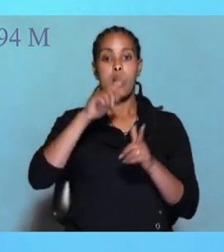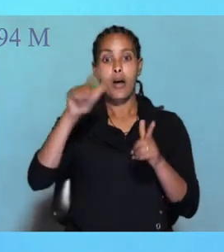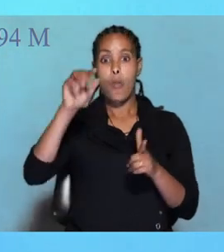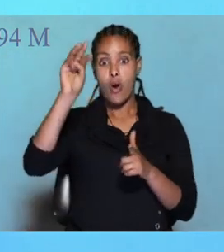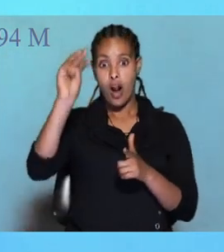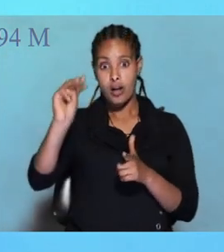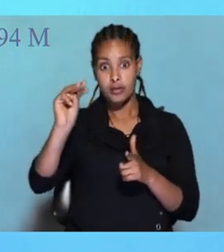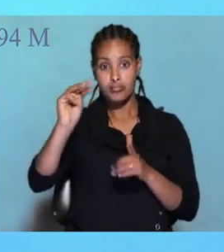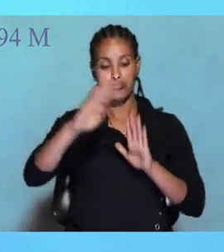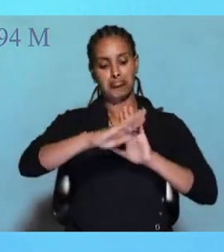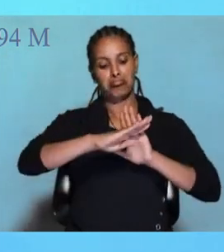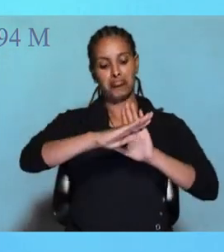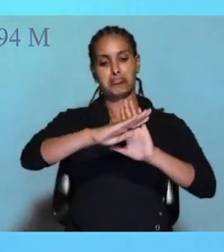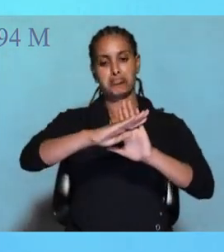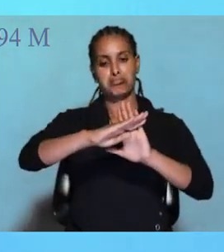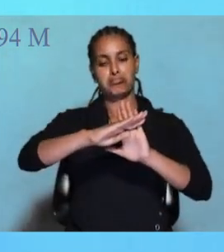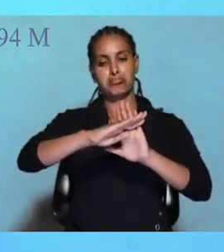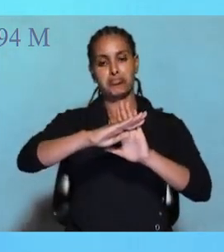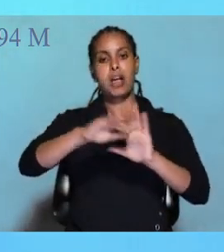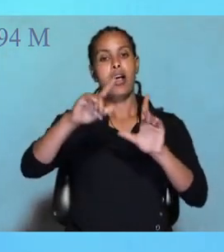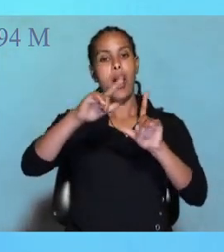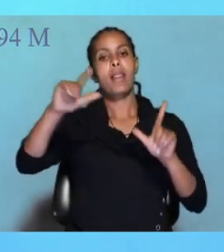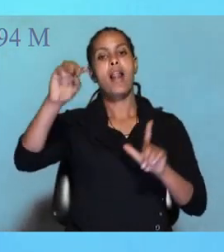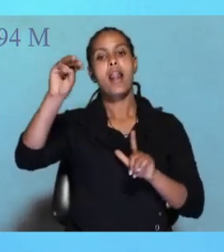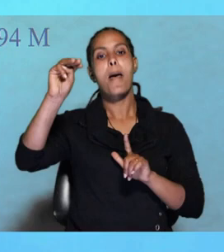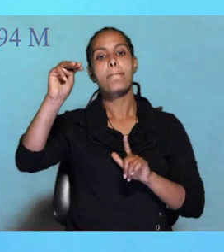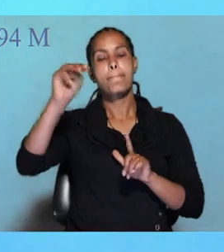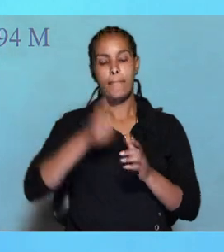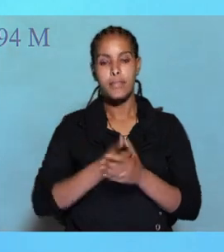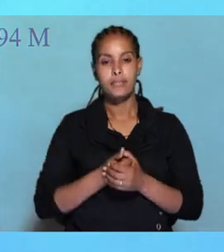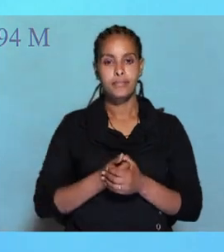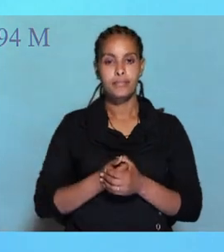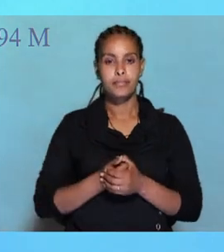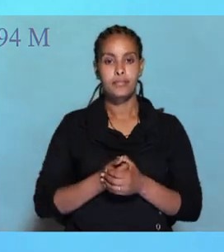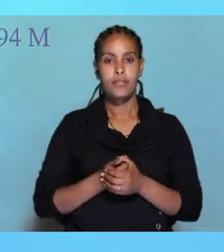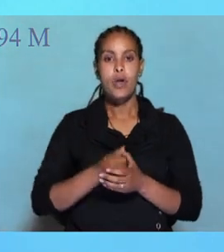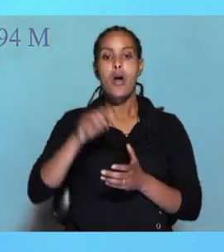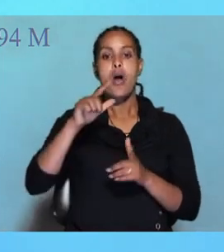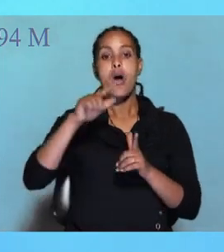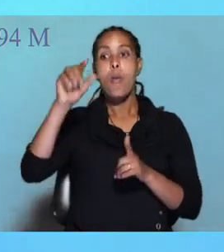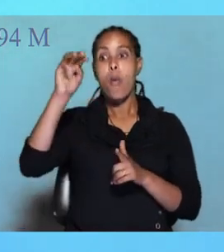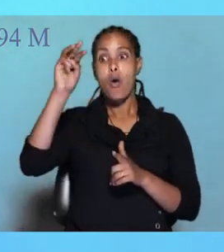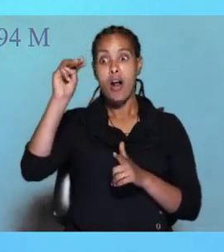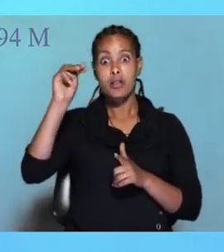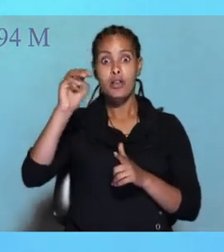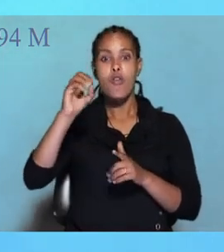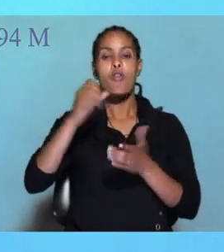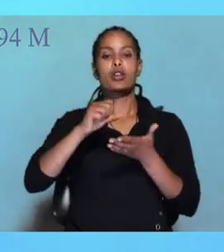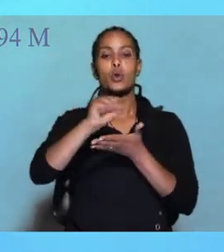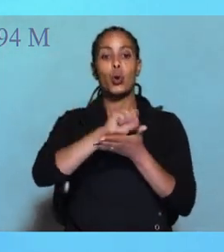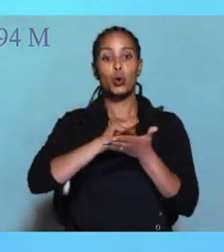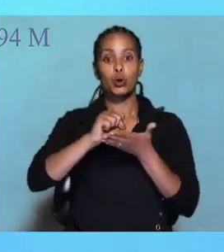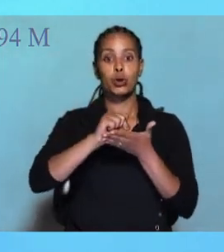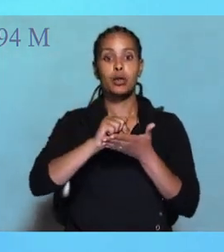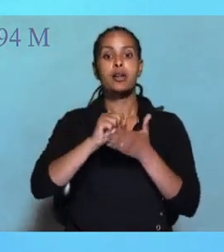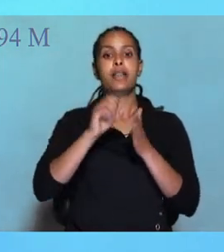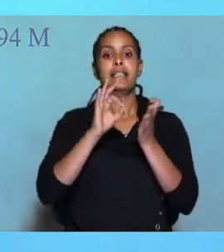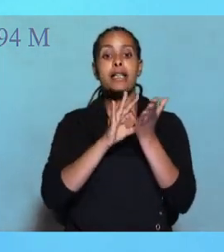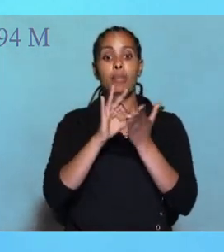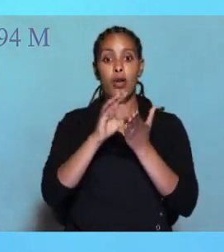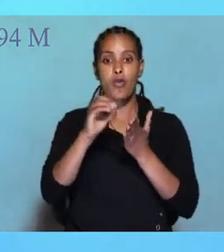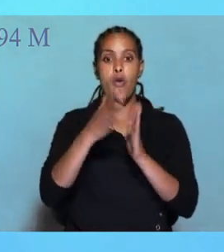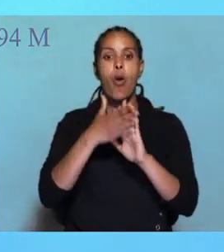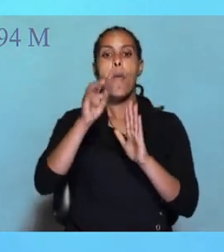Molarity, denoted by capital M. Molarity of a solution is the number